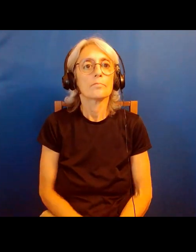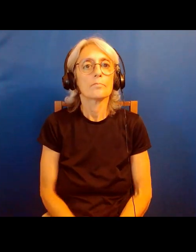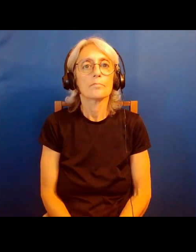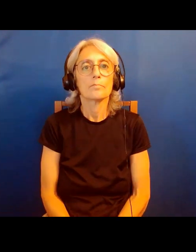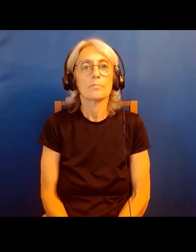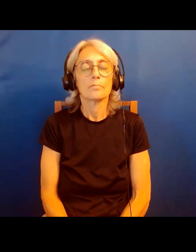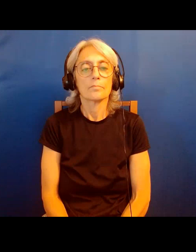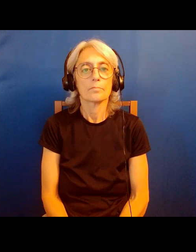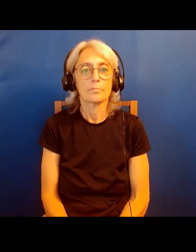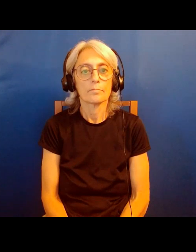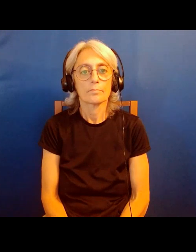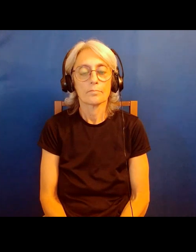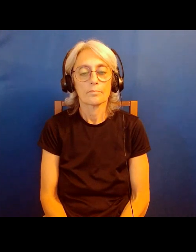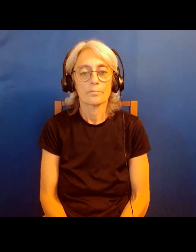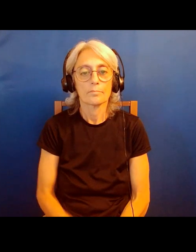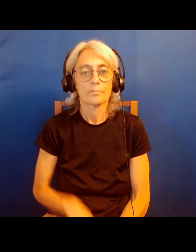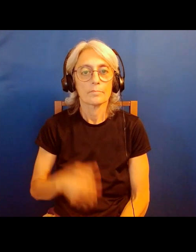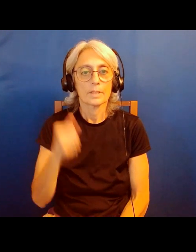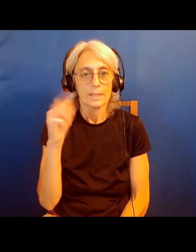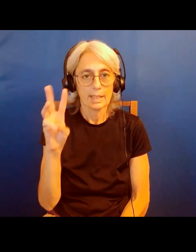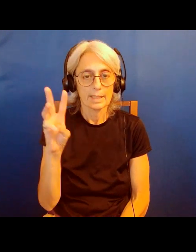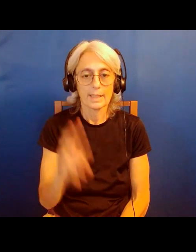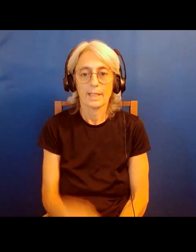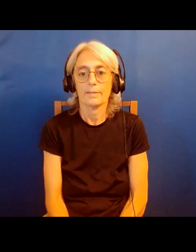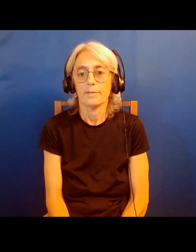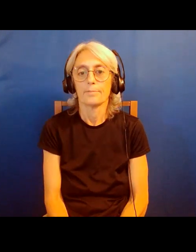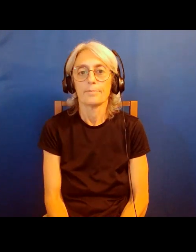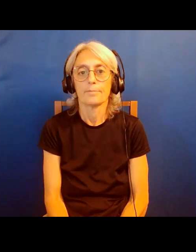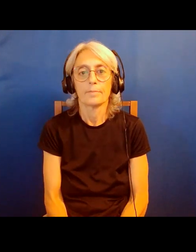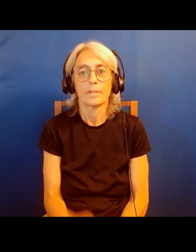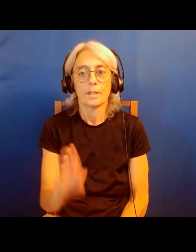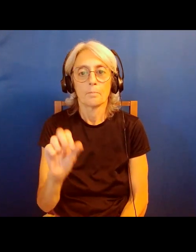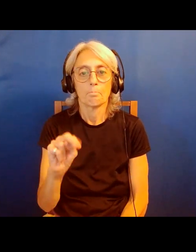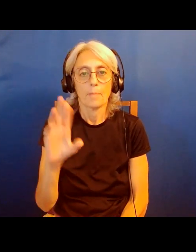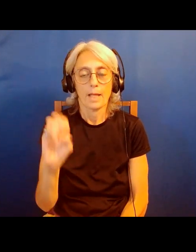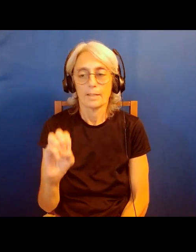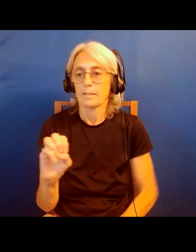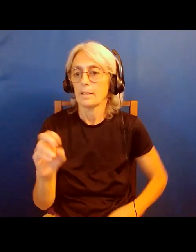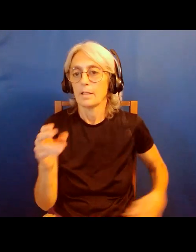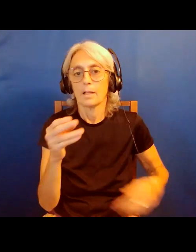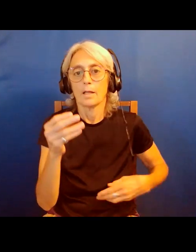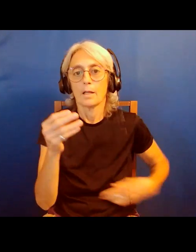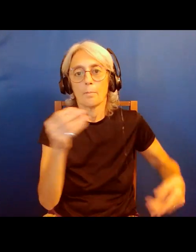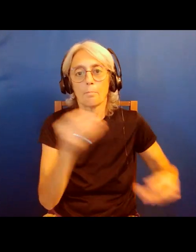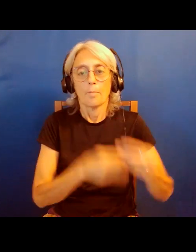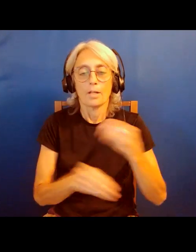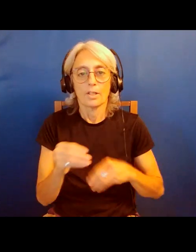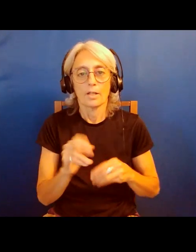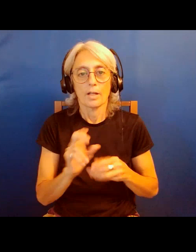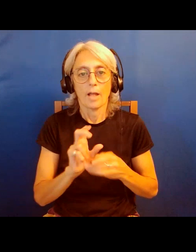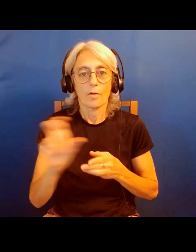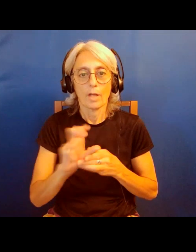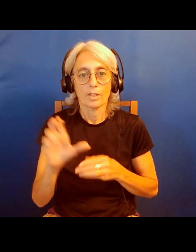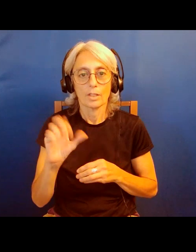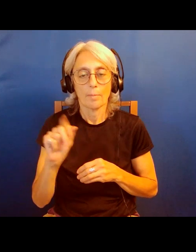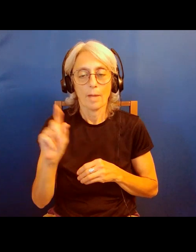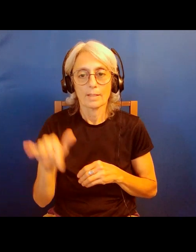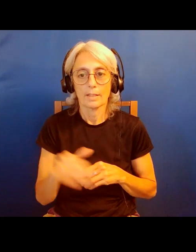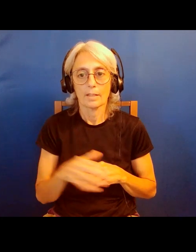All right. Item 16, Vince, budget allocation capacity. Let's please